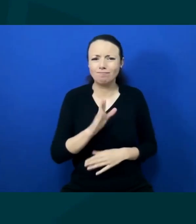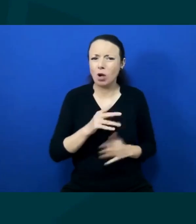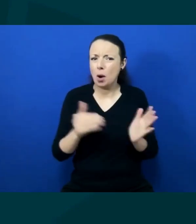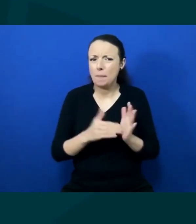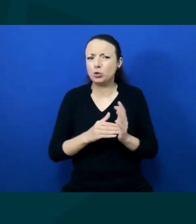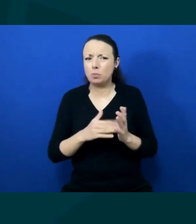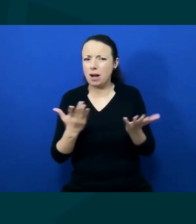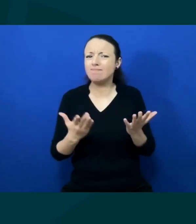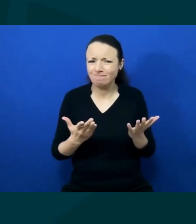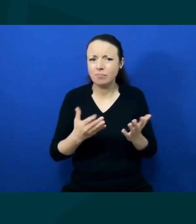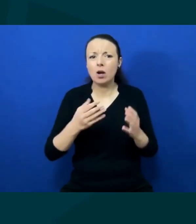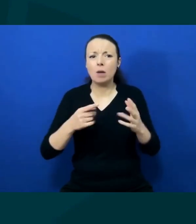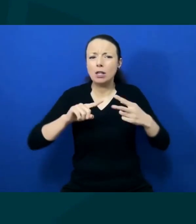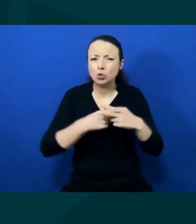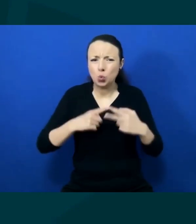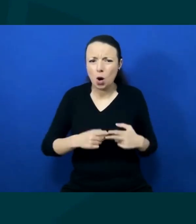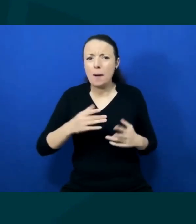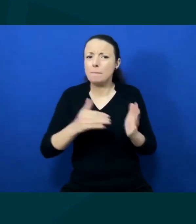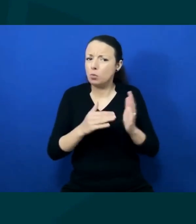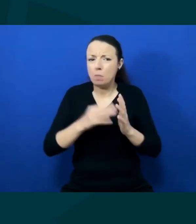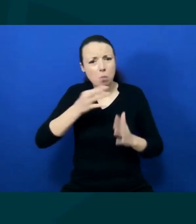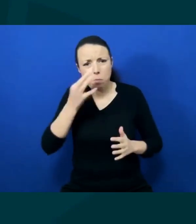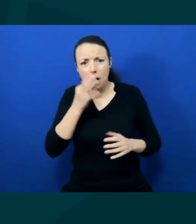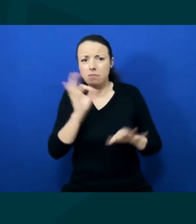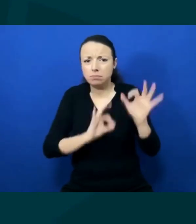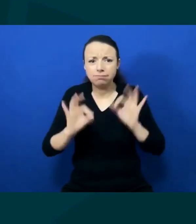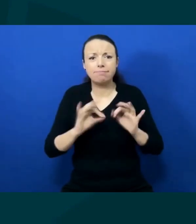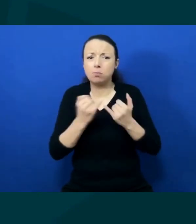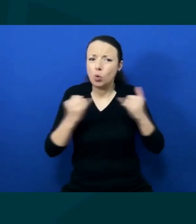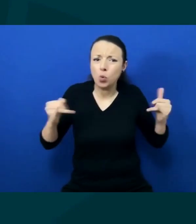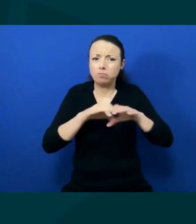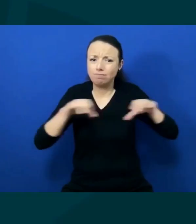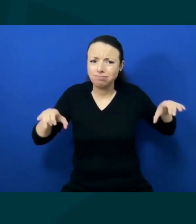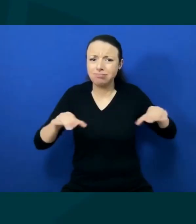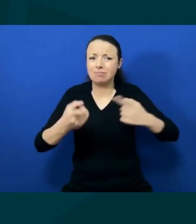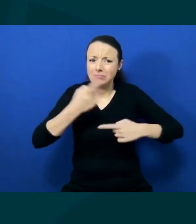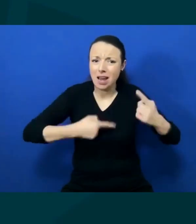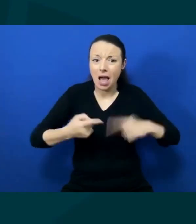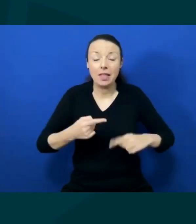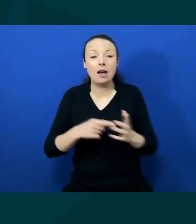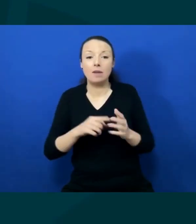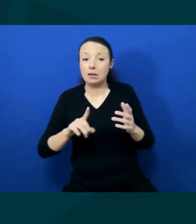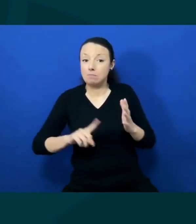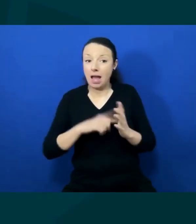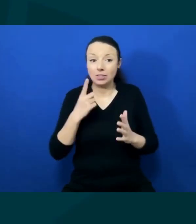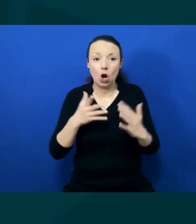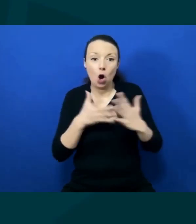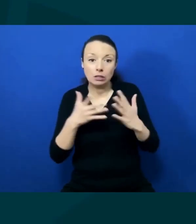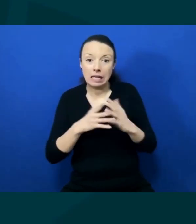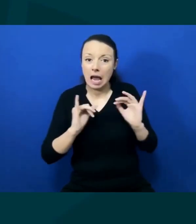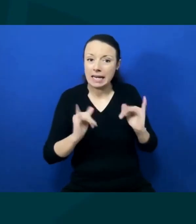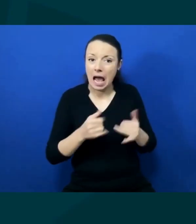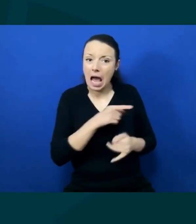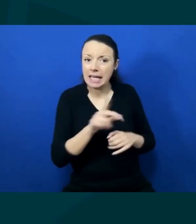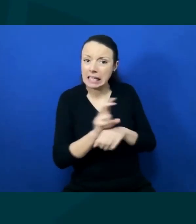it's in many ways below the standard. It needs to be renovated, cleaned, etc.